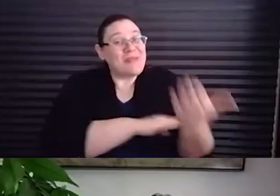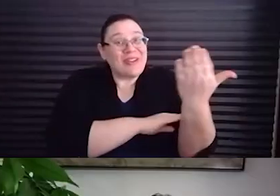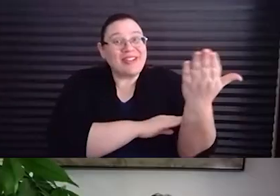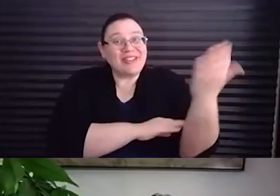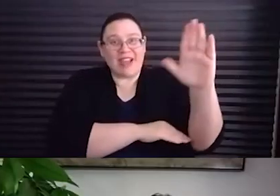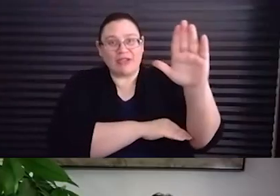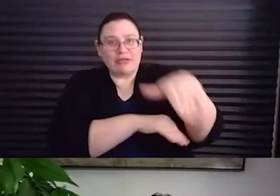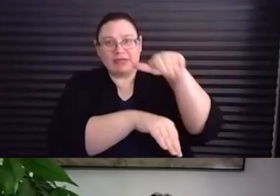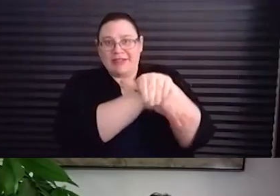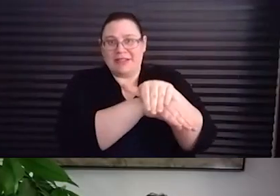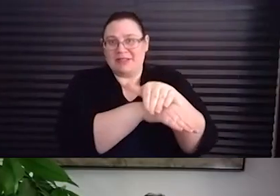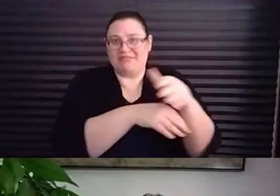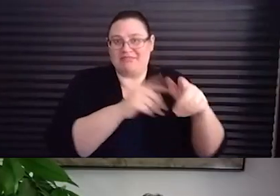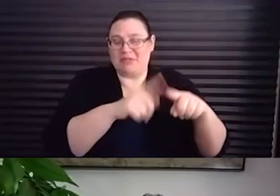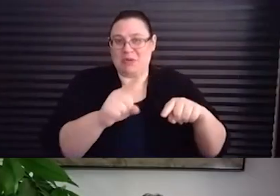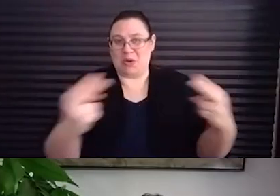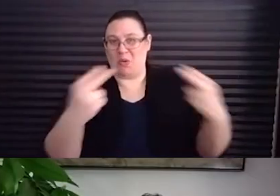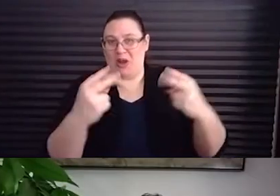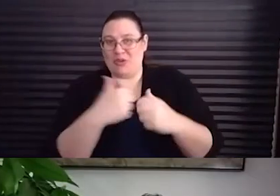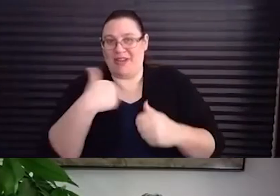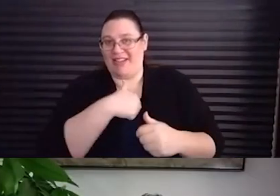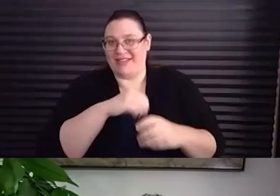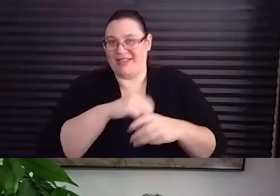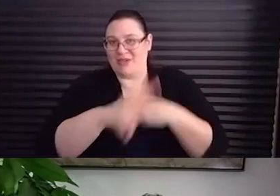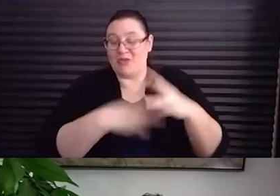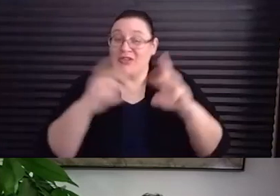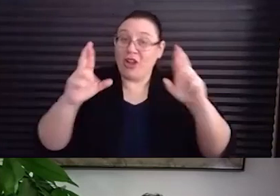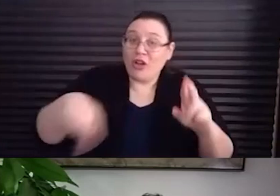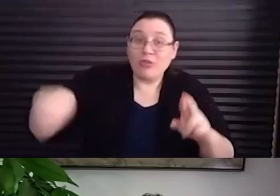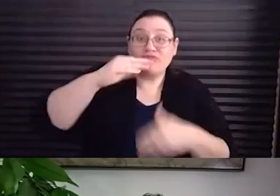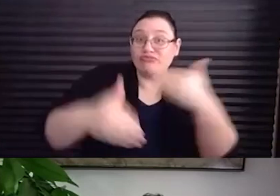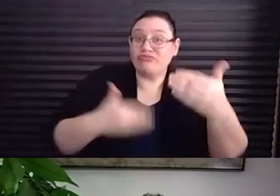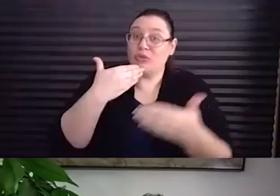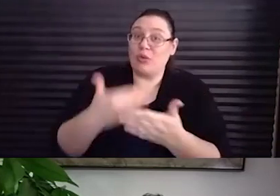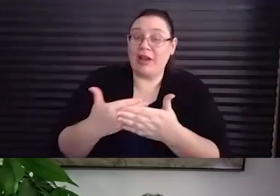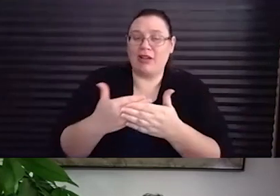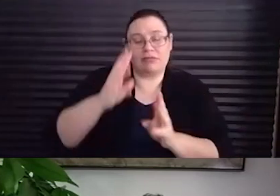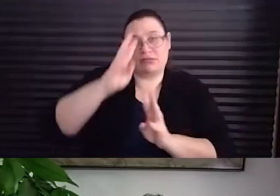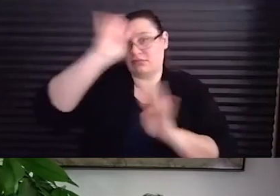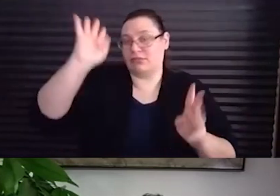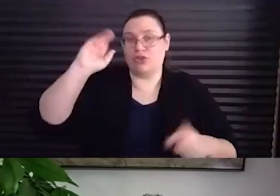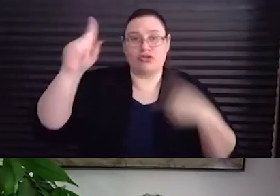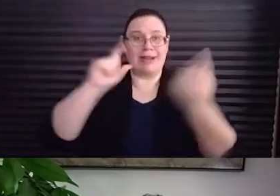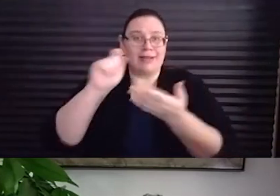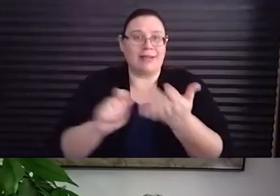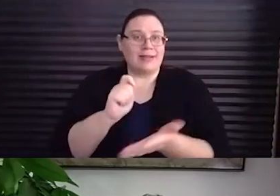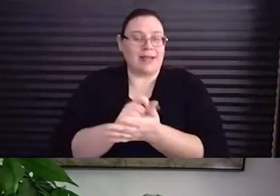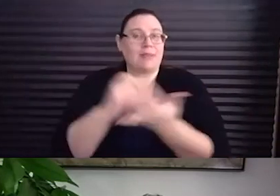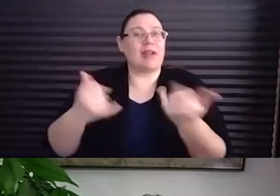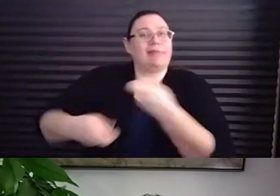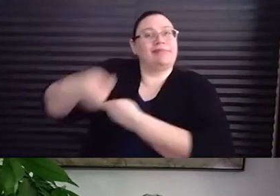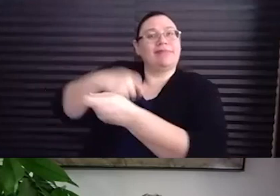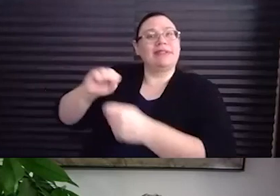wherever you may be watching with us in the world. I hope that everybody's doing well in this crazy, crazy time. I am standing in today for our